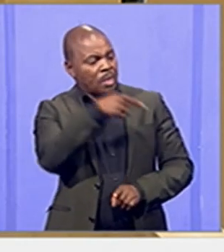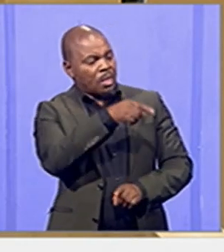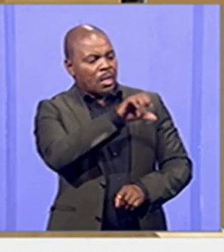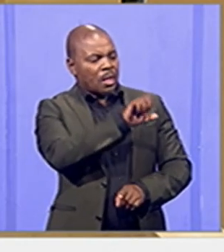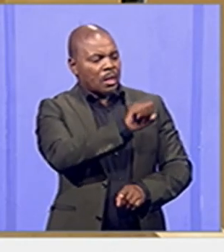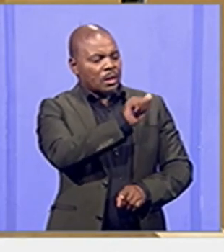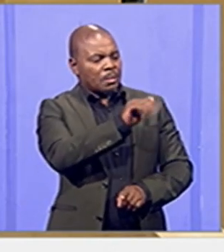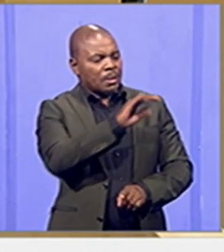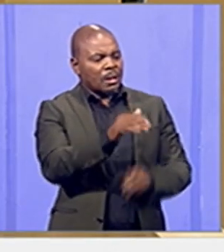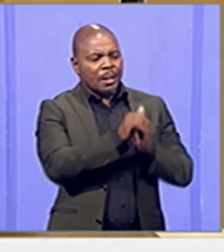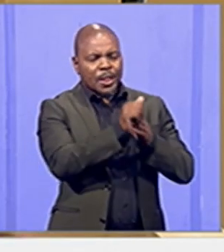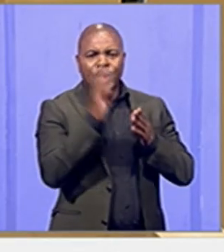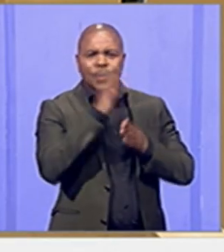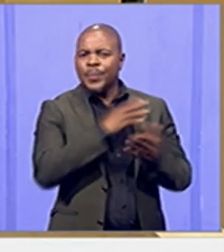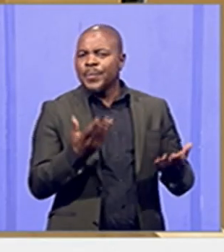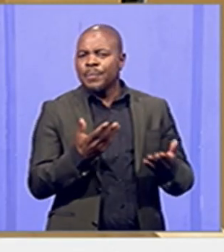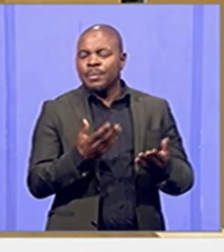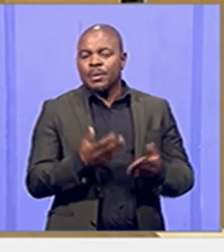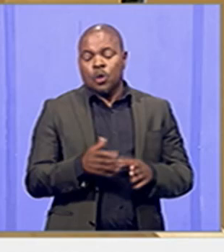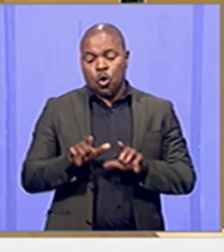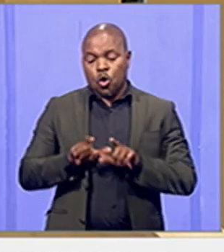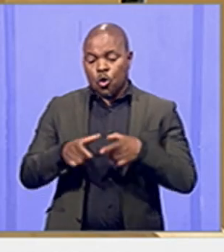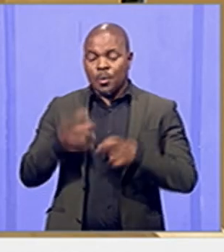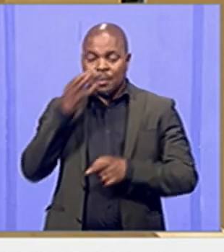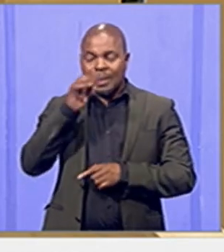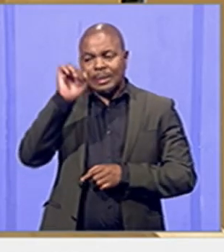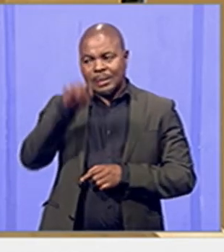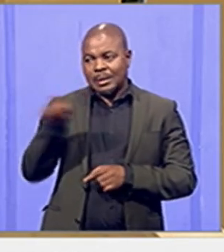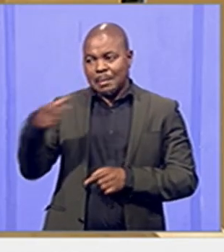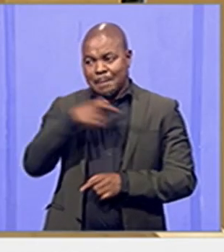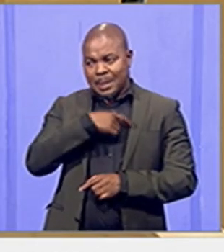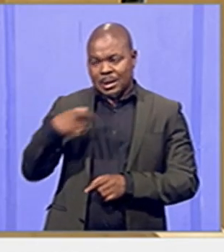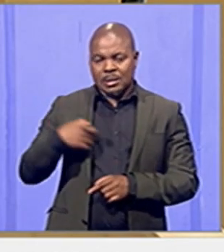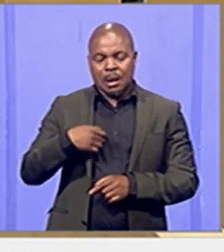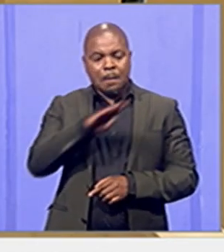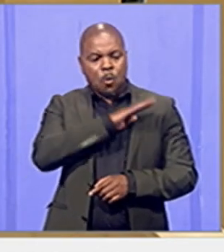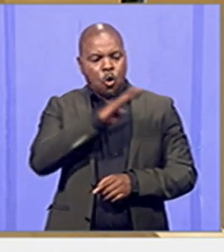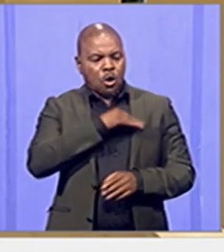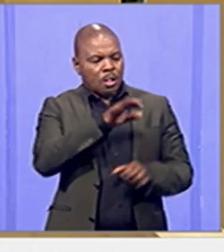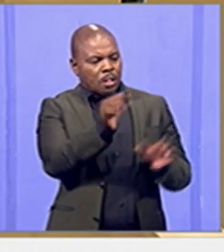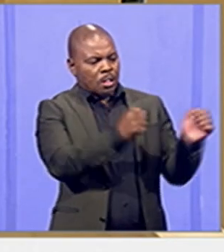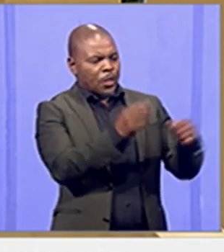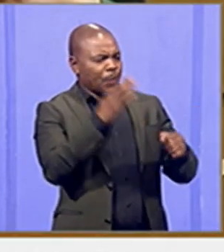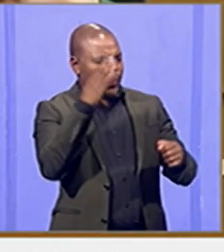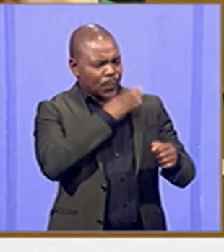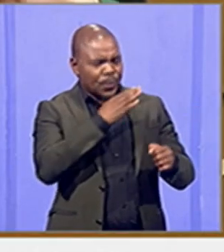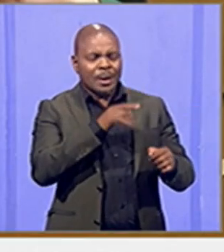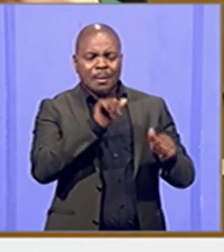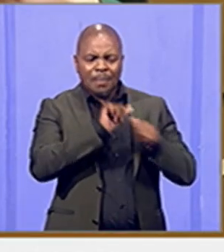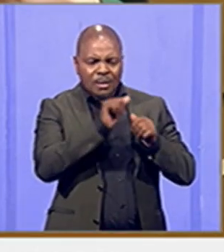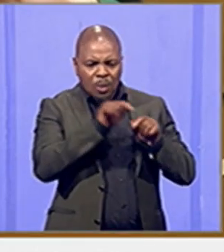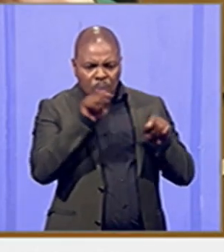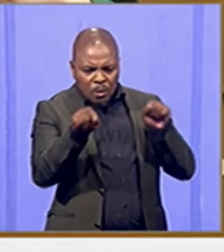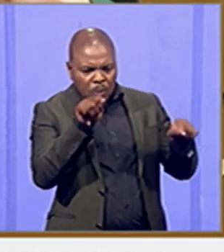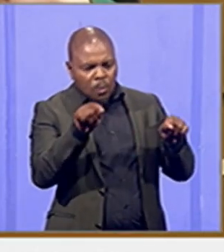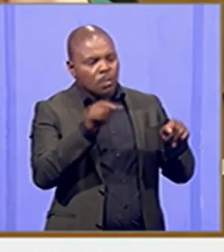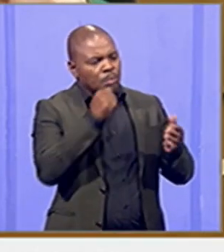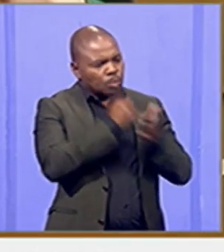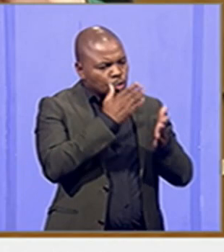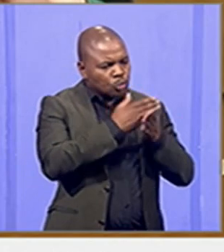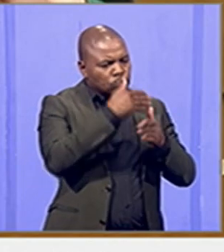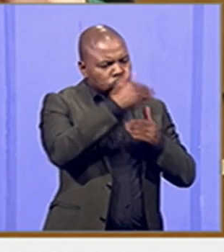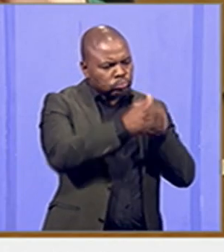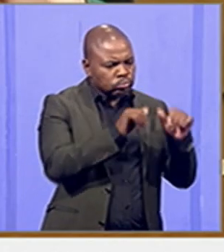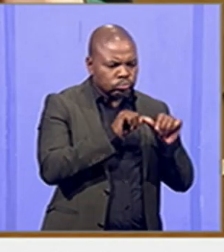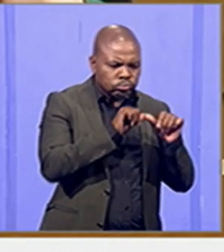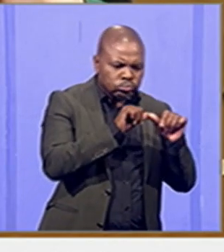SABC. Komiti ya re lefa mo presidente a diega go thapa boto, banna le seabe ba ka bo ba netefaditse gore go nna le tswelelo pele